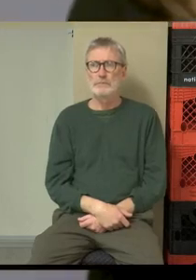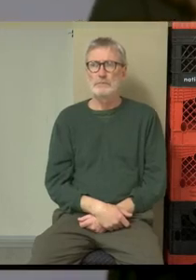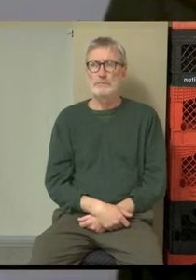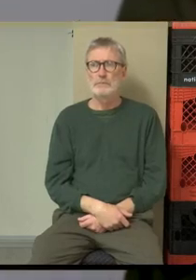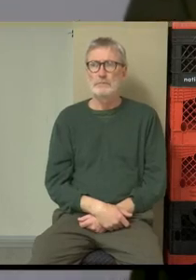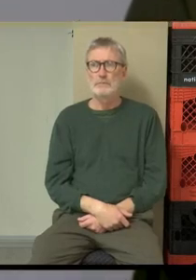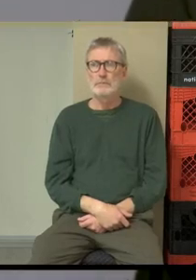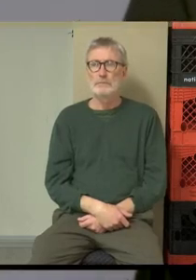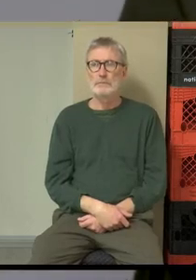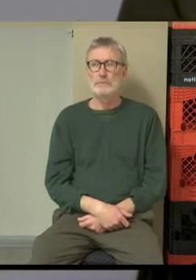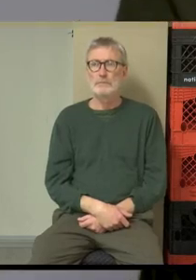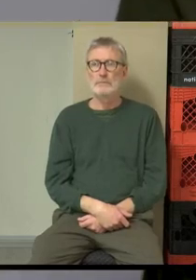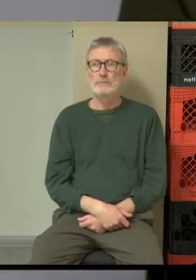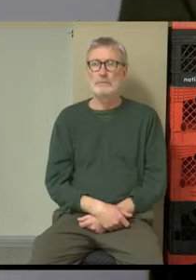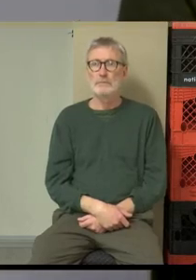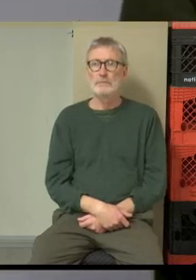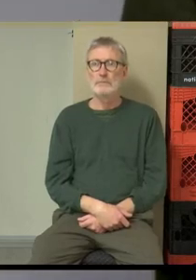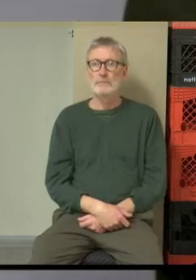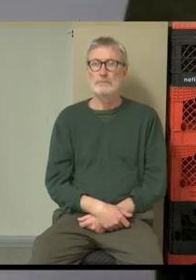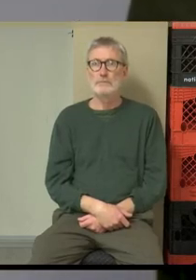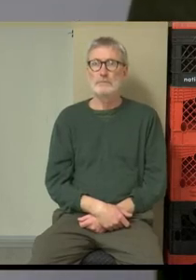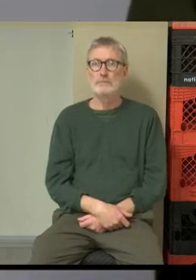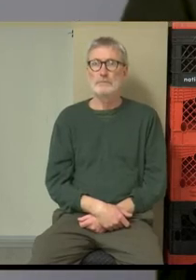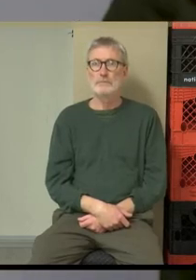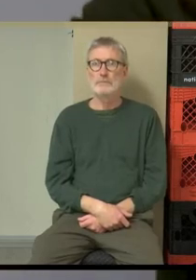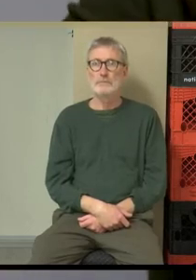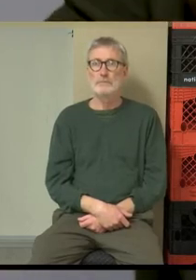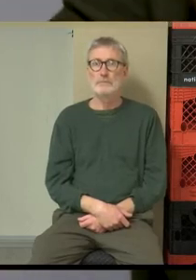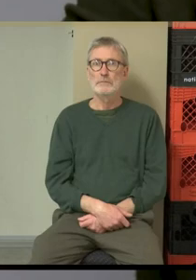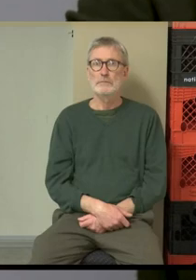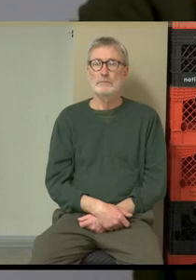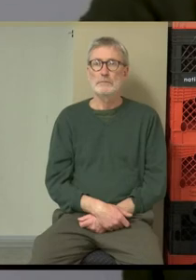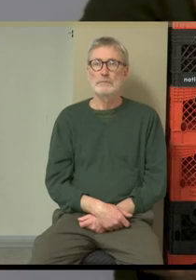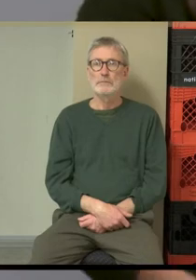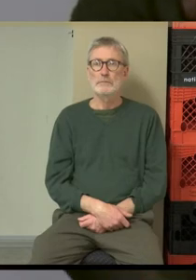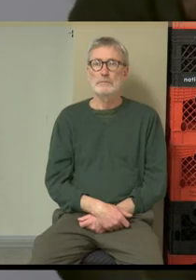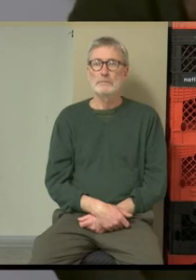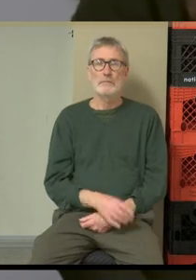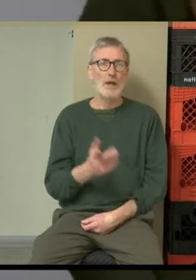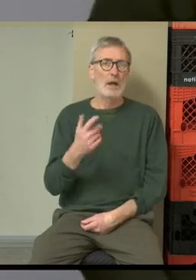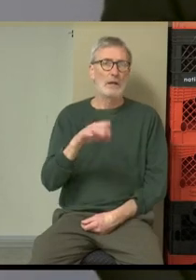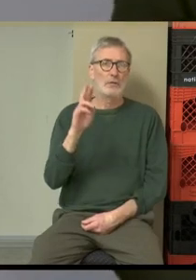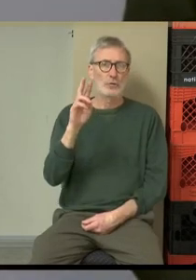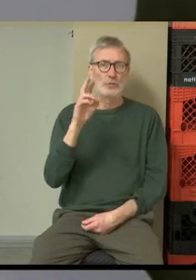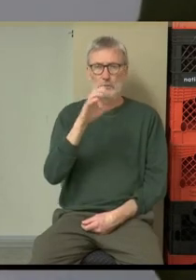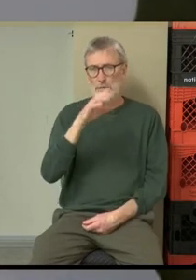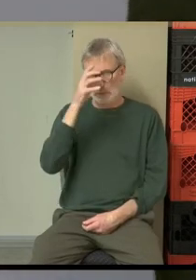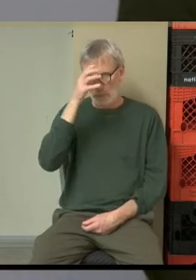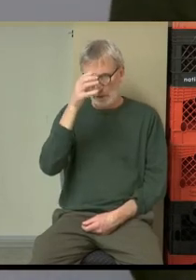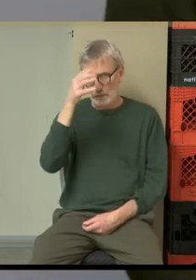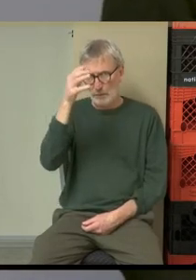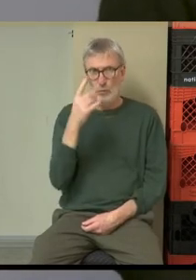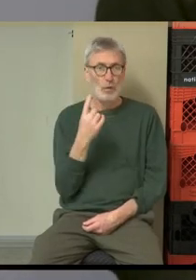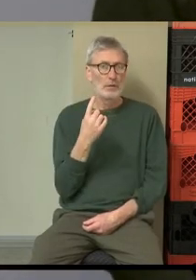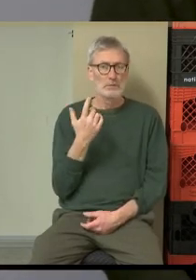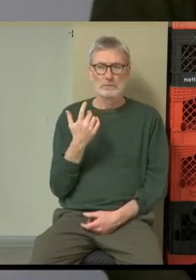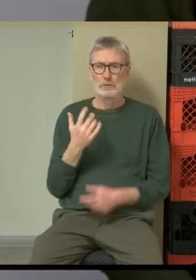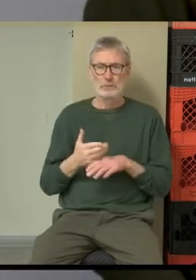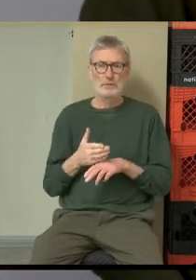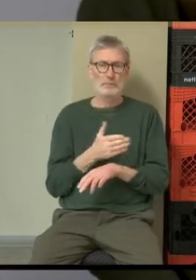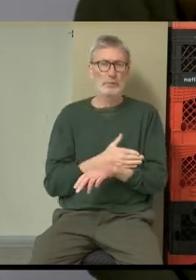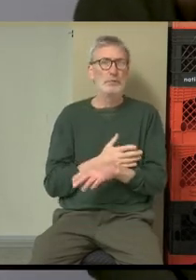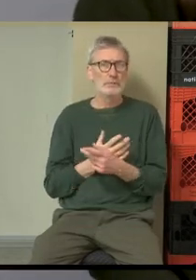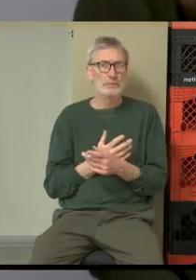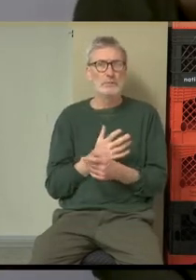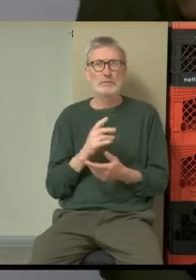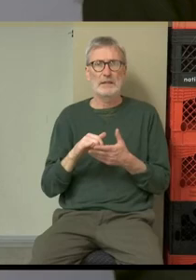I think Andrea explained this to me previously, that the two concepts, one is kind of like a improve in place, and that was